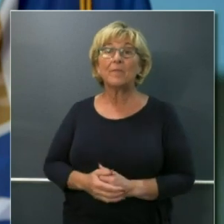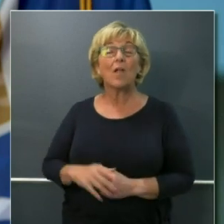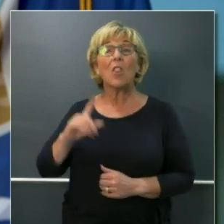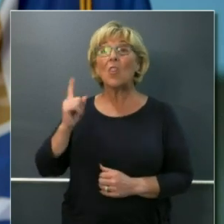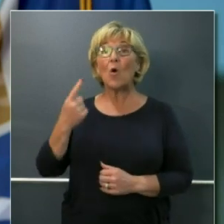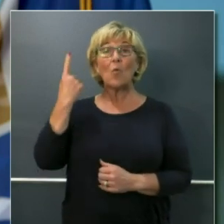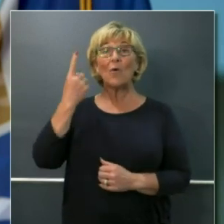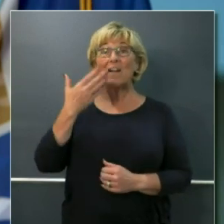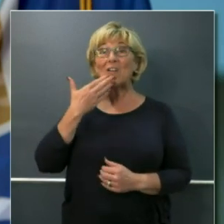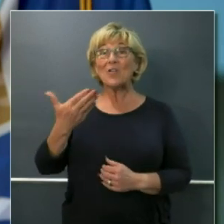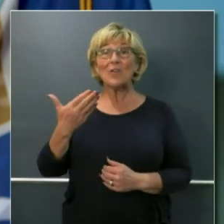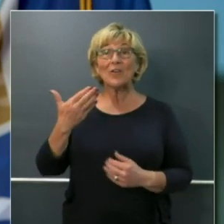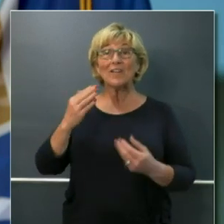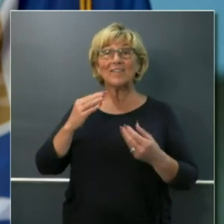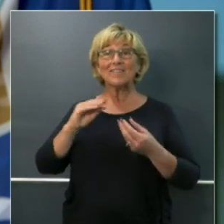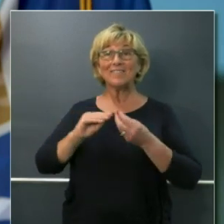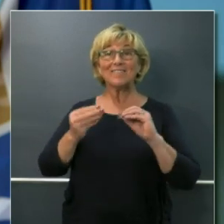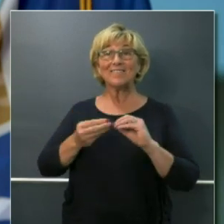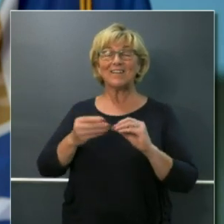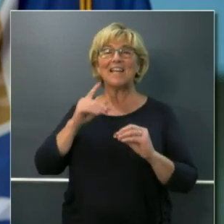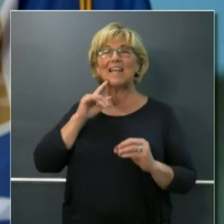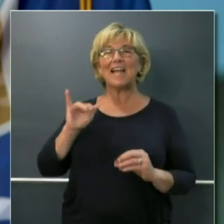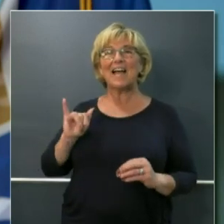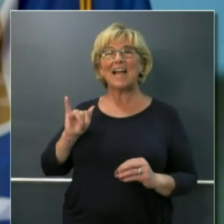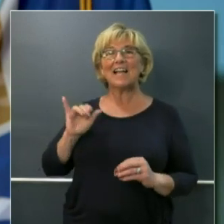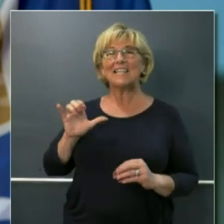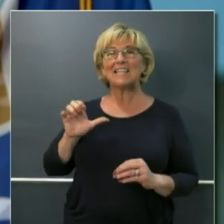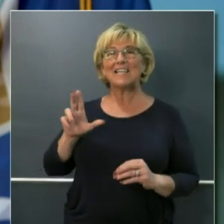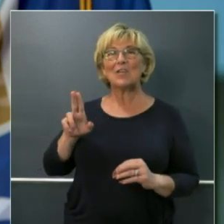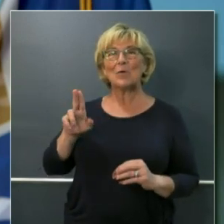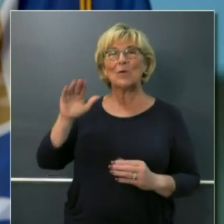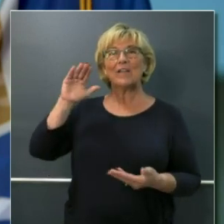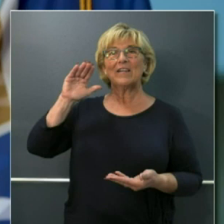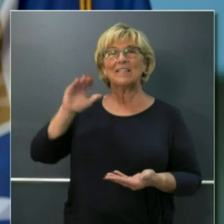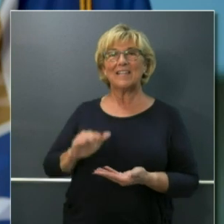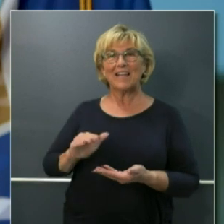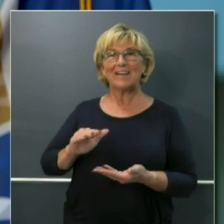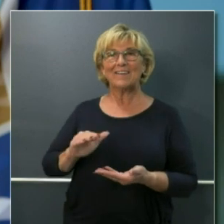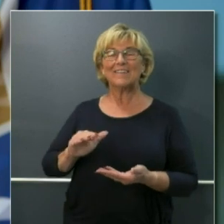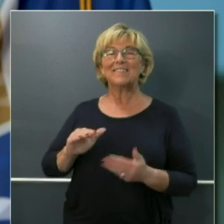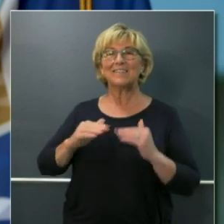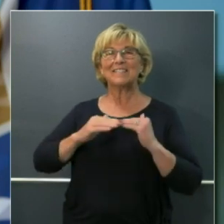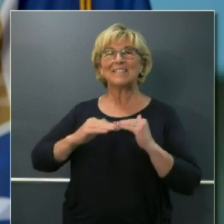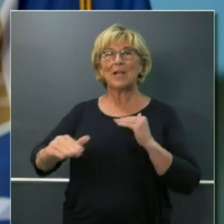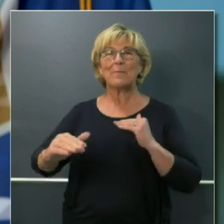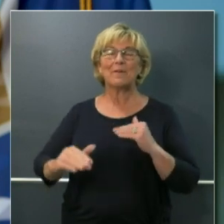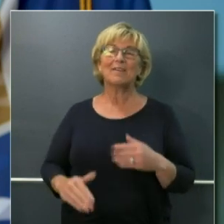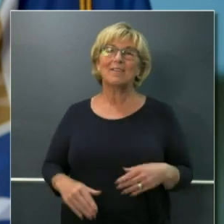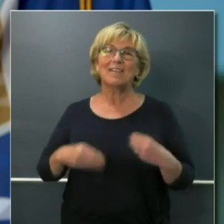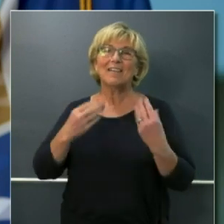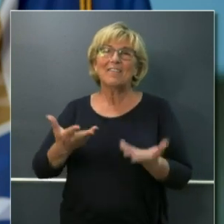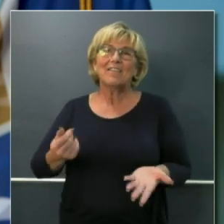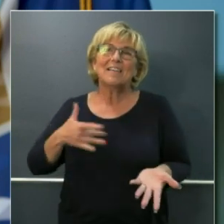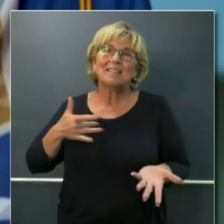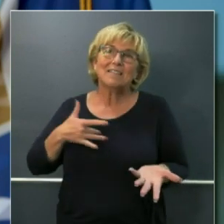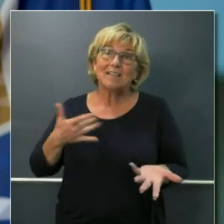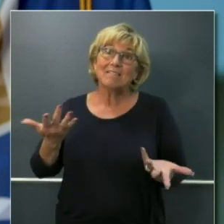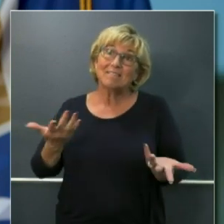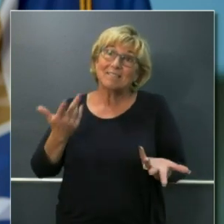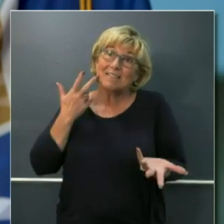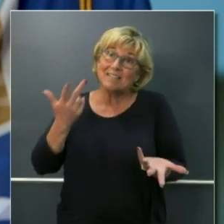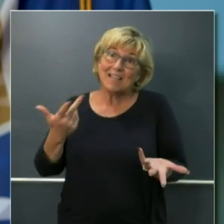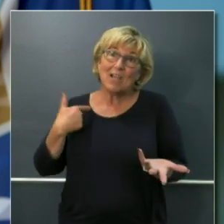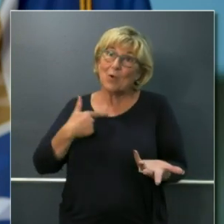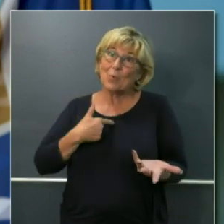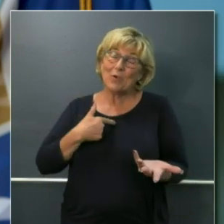is ICU numbers today went down slightly and were stable yesterday. It just gives you a sense, again, we're